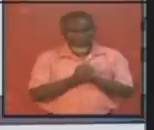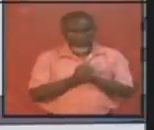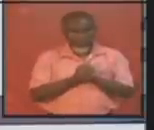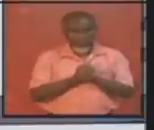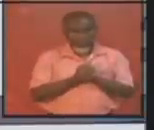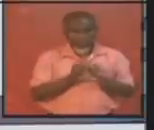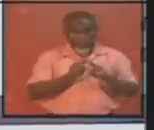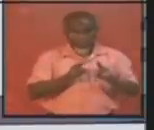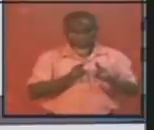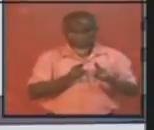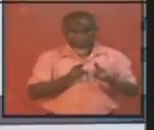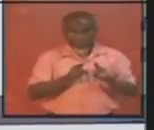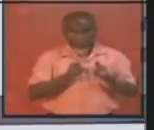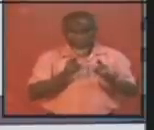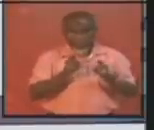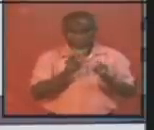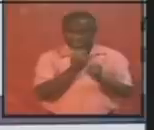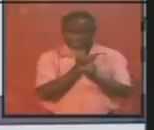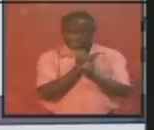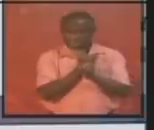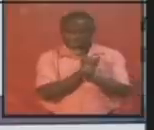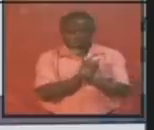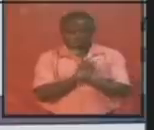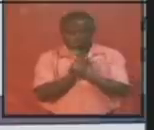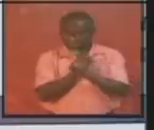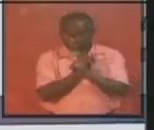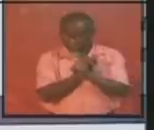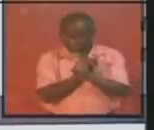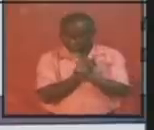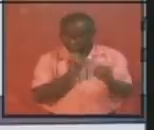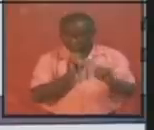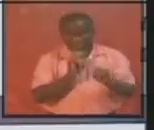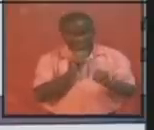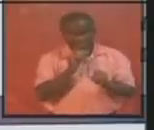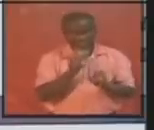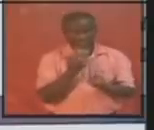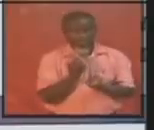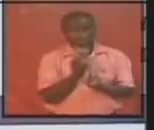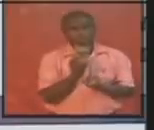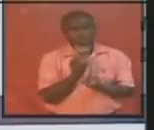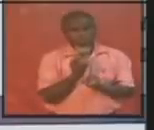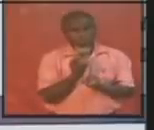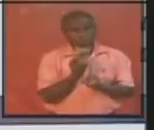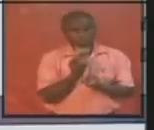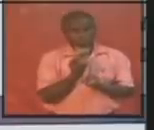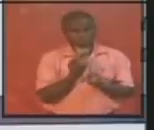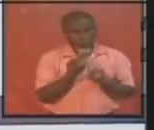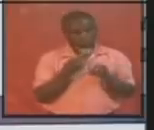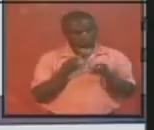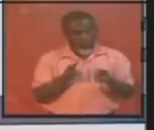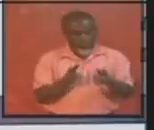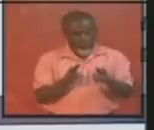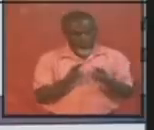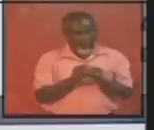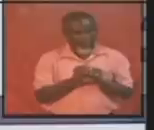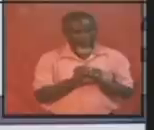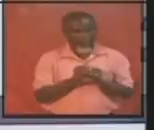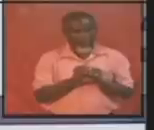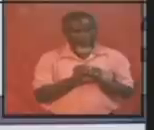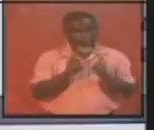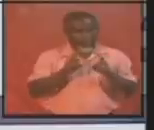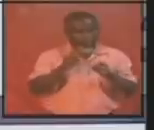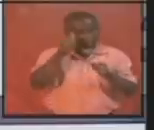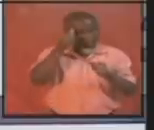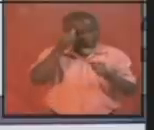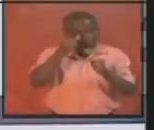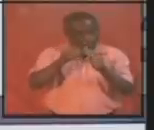the population's protection. It isn't the be-all and end-all of the response to the pandemic. So it needs to be taken in context and